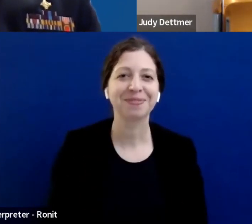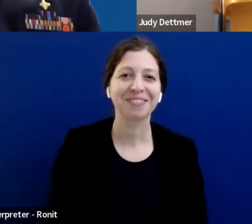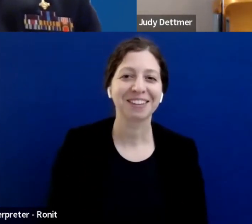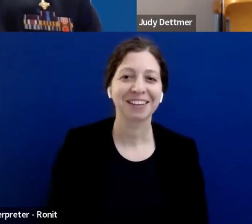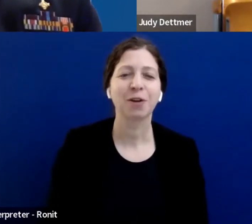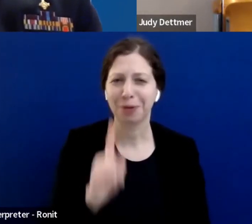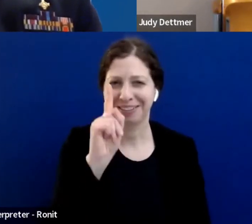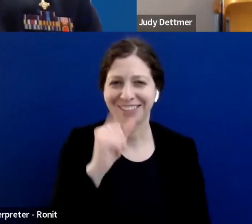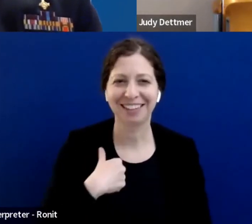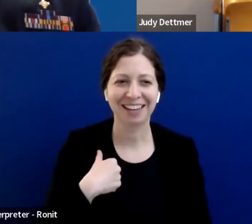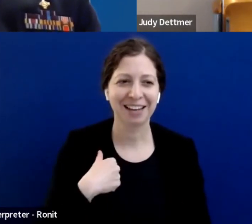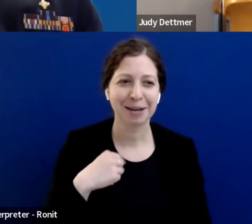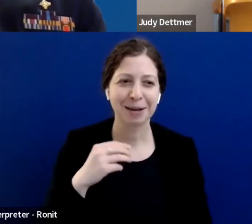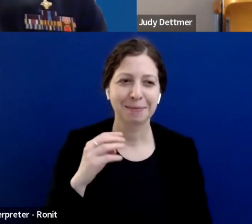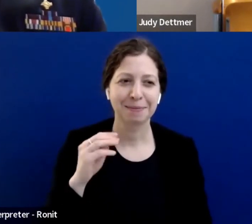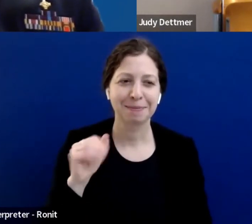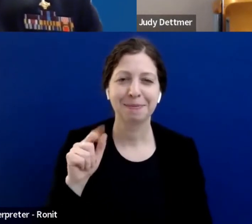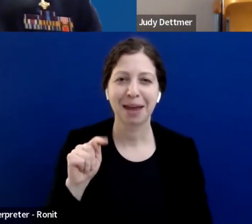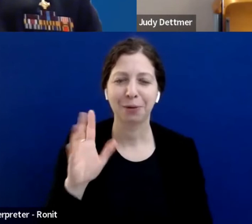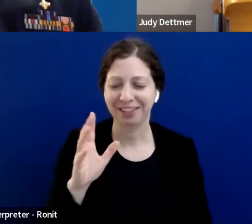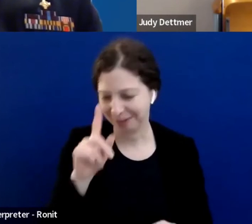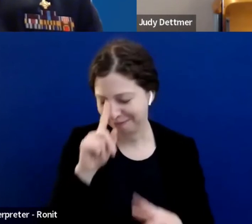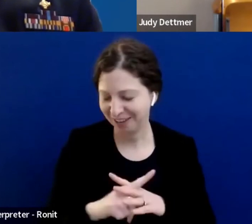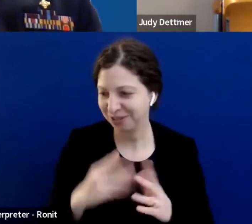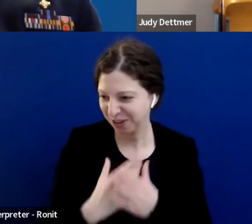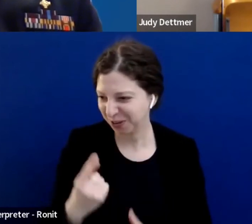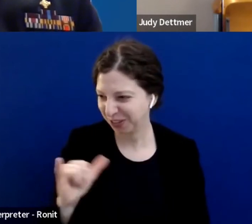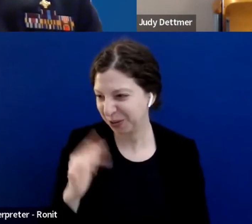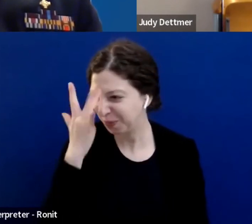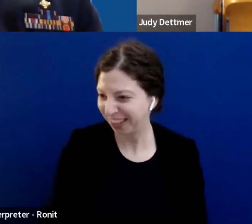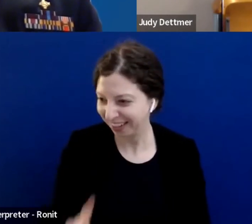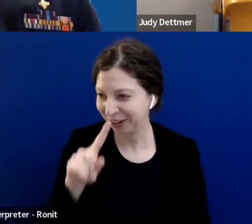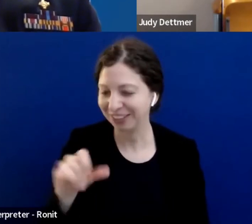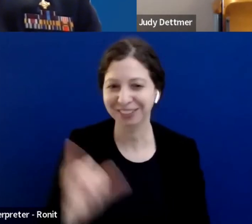Give me a second, Matt. It'll come back to me. Shoot, it was a good one. It was brilliant, actually.